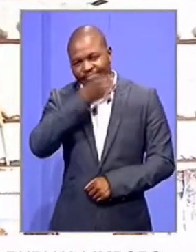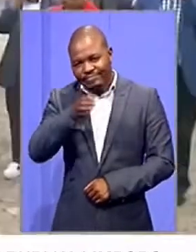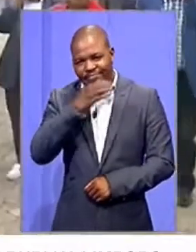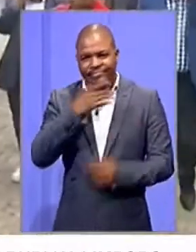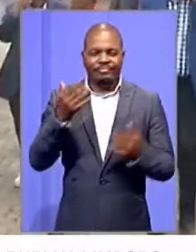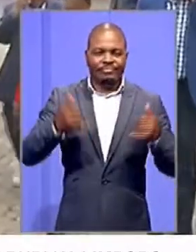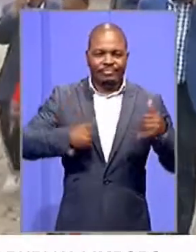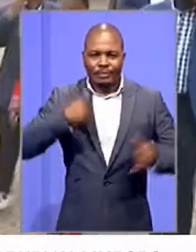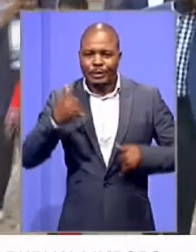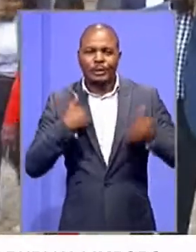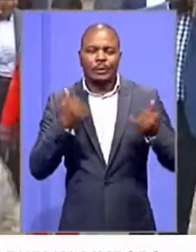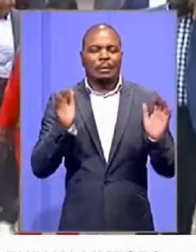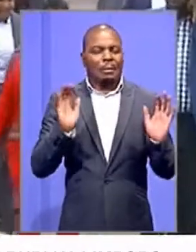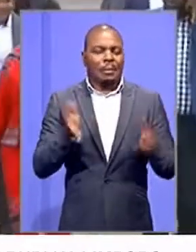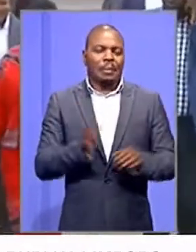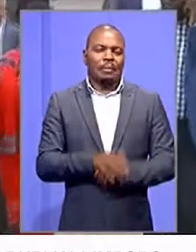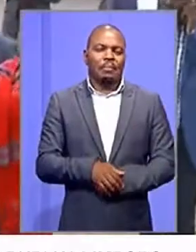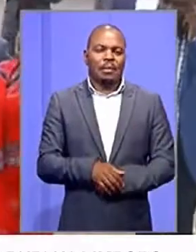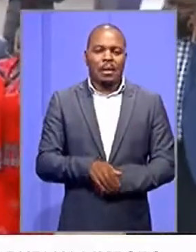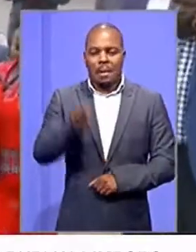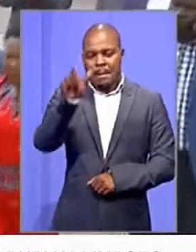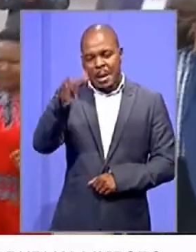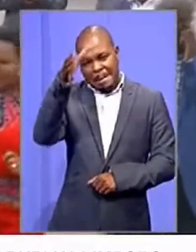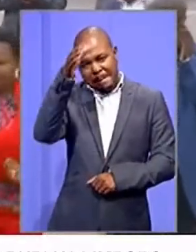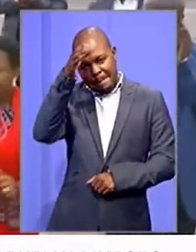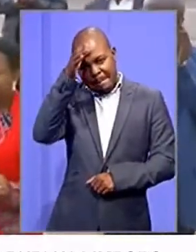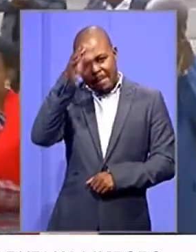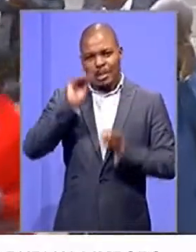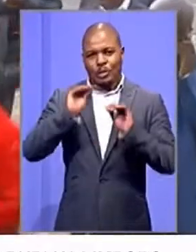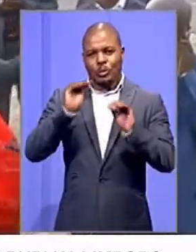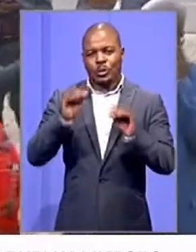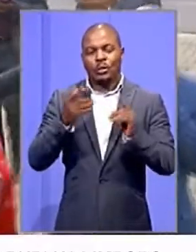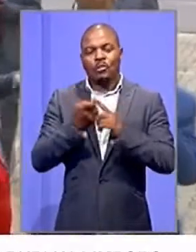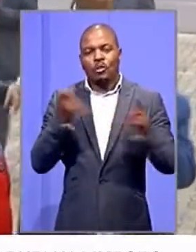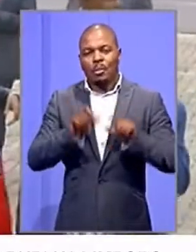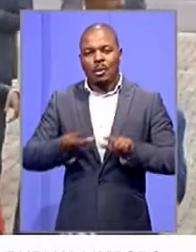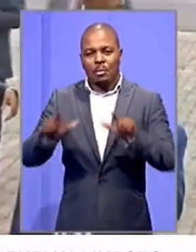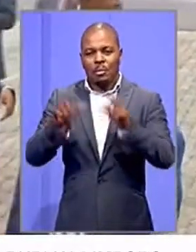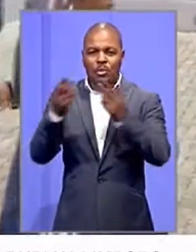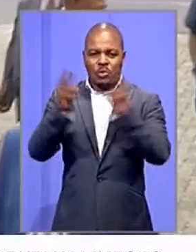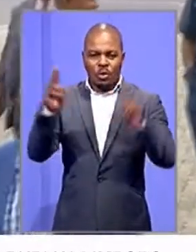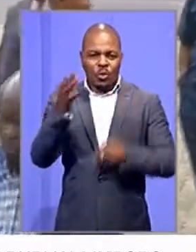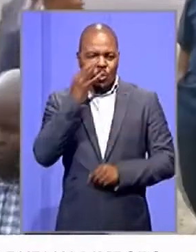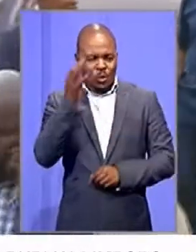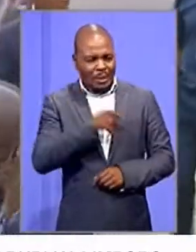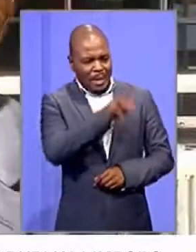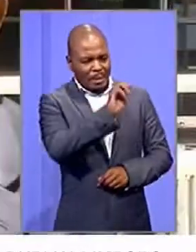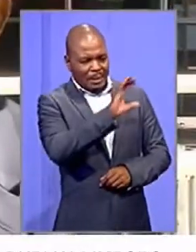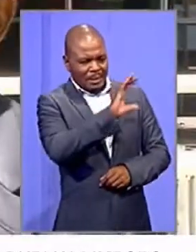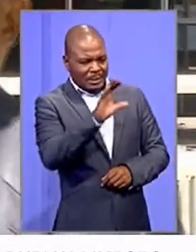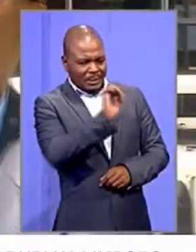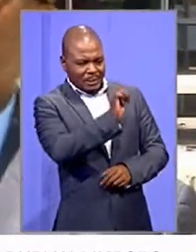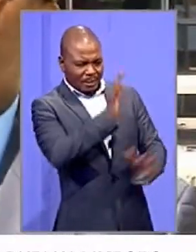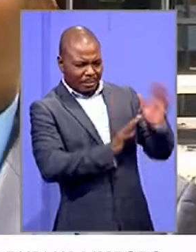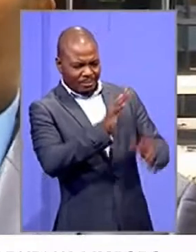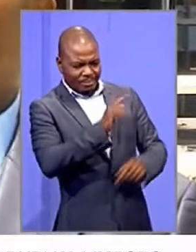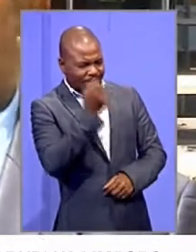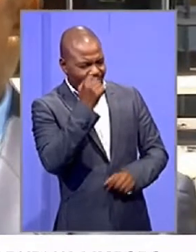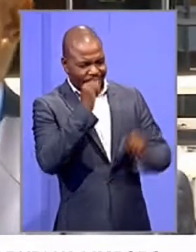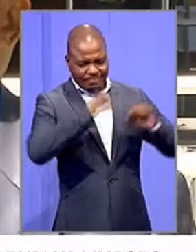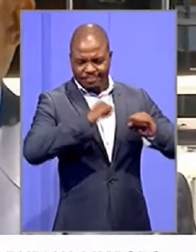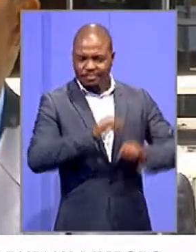e leng ka moki. Setsibi sa thuto go tswa ka yunibesithing ya Limpopo o re ga a dumelane le tlhaloso ya molekgotlaphetiši. Ge o ka lebelela